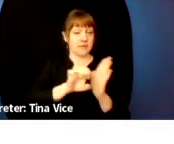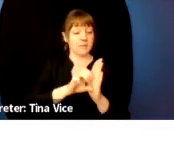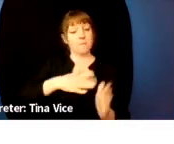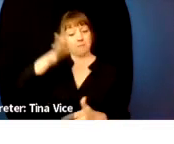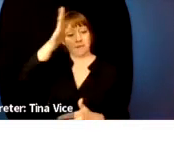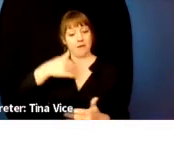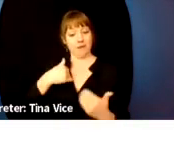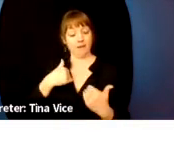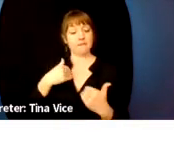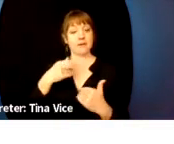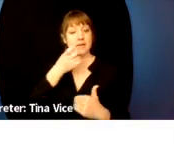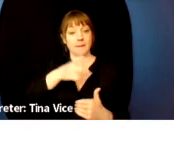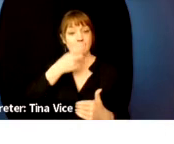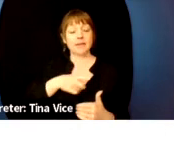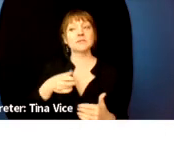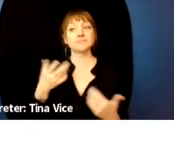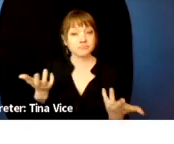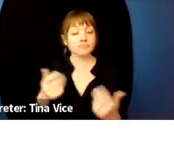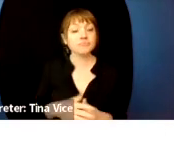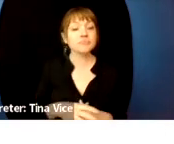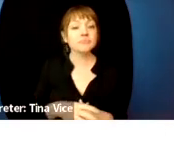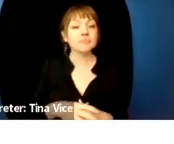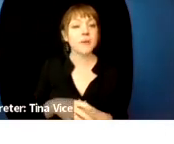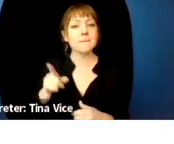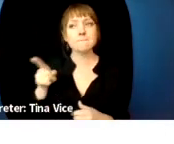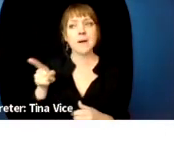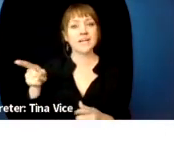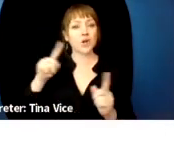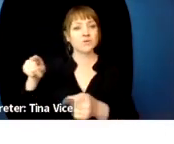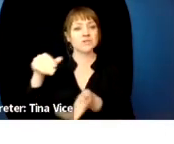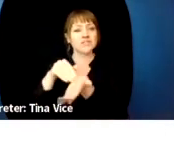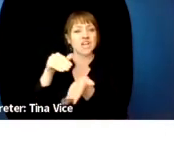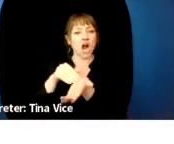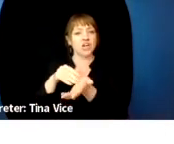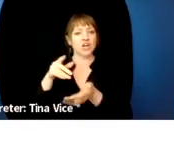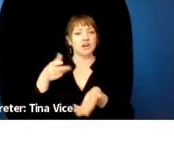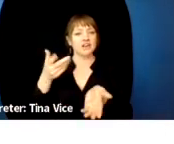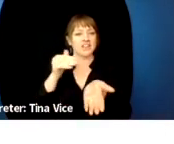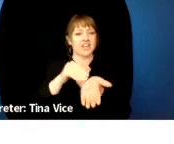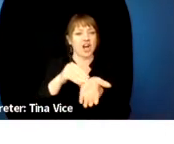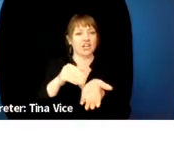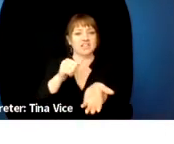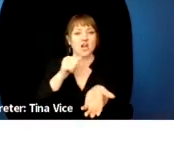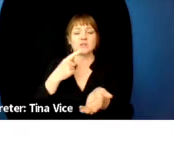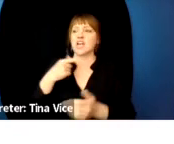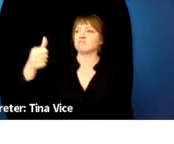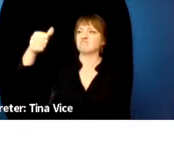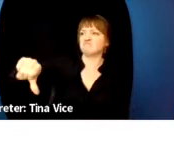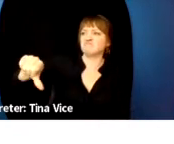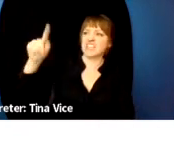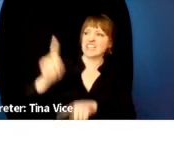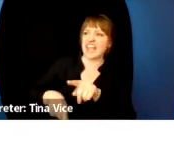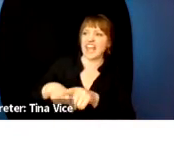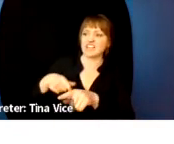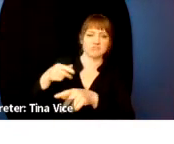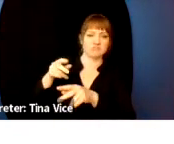to be rejected from his physician because he had pie after Easter. So what it does is